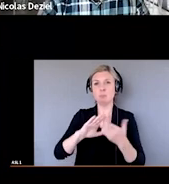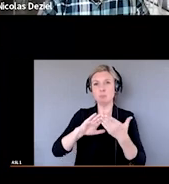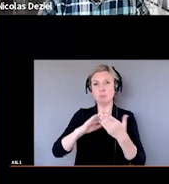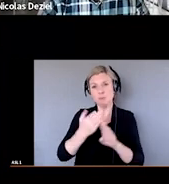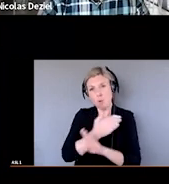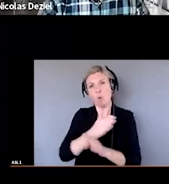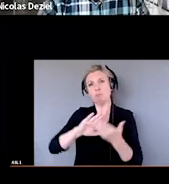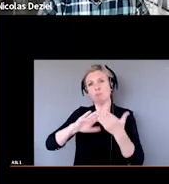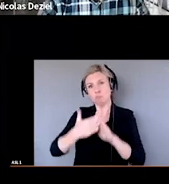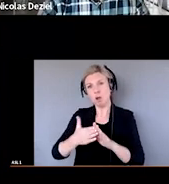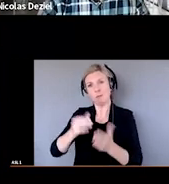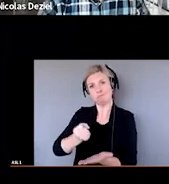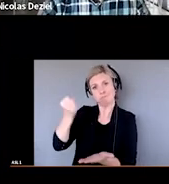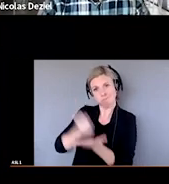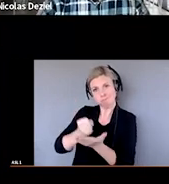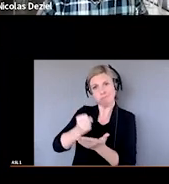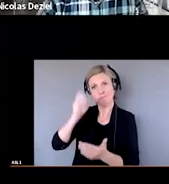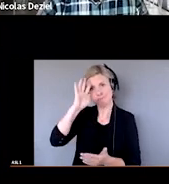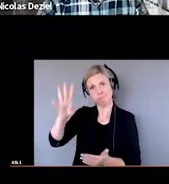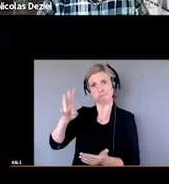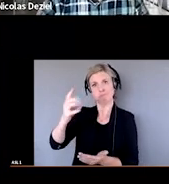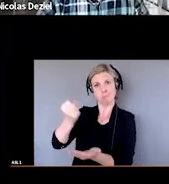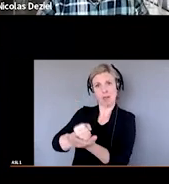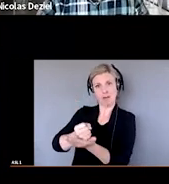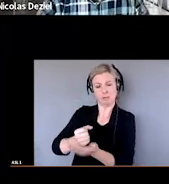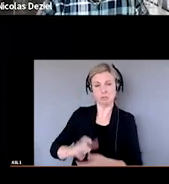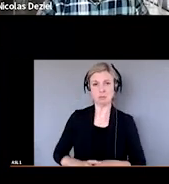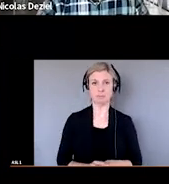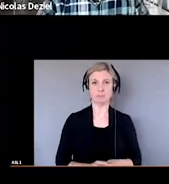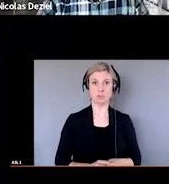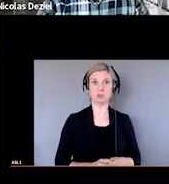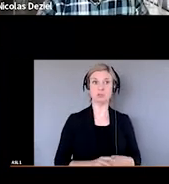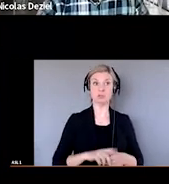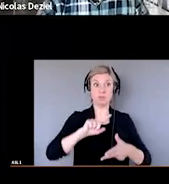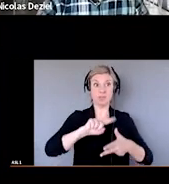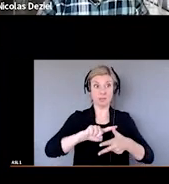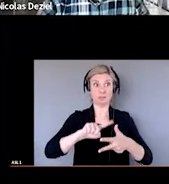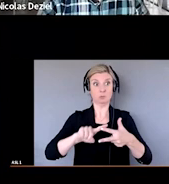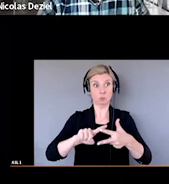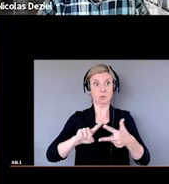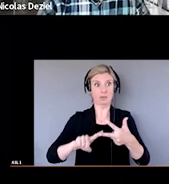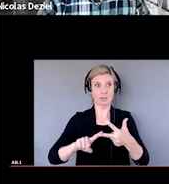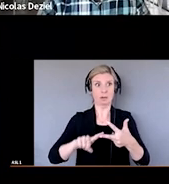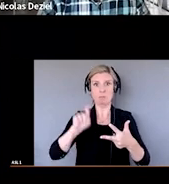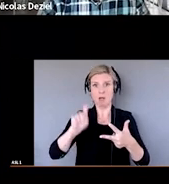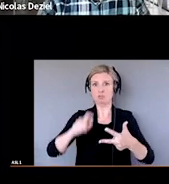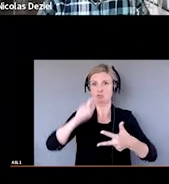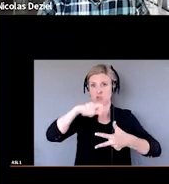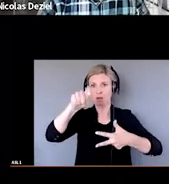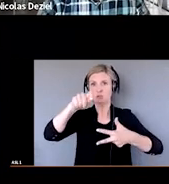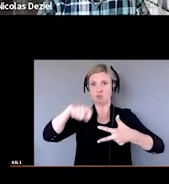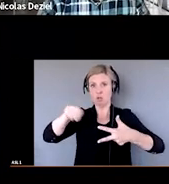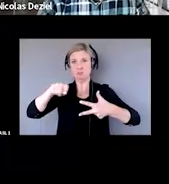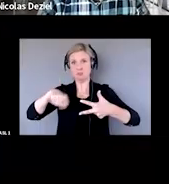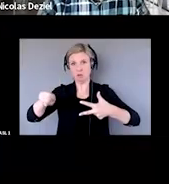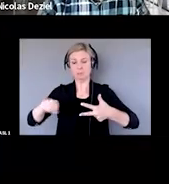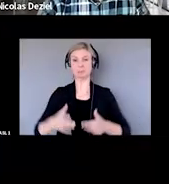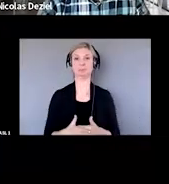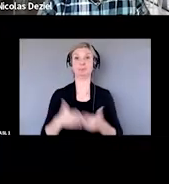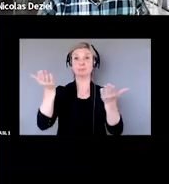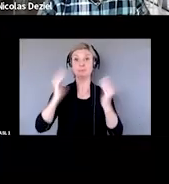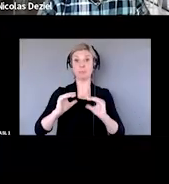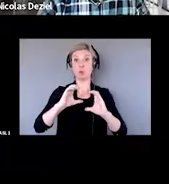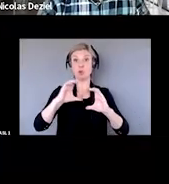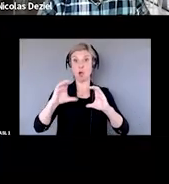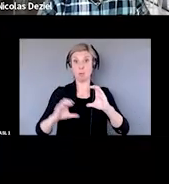it is novelty, utility, and inventiveness. Moving on to copyright. Copyright